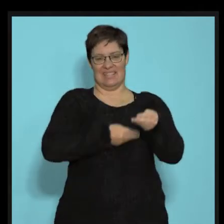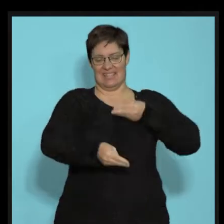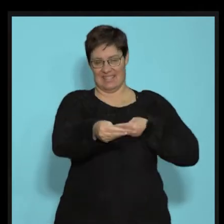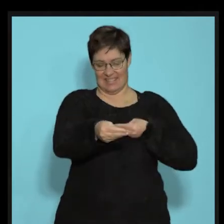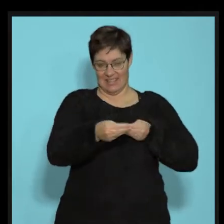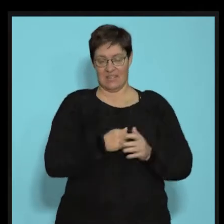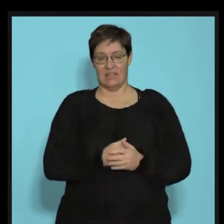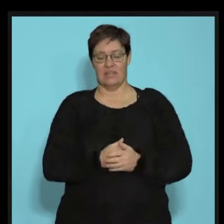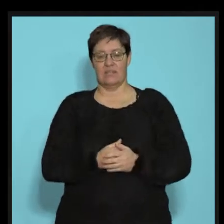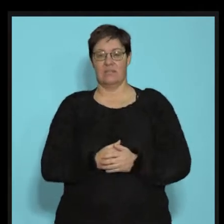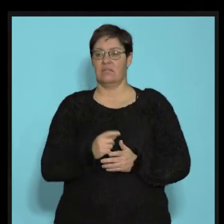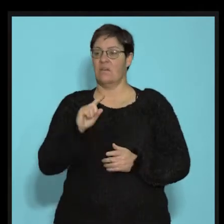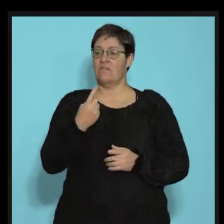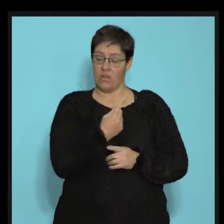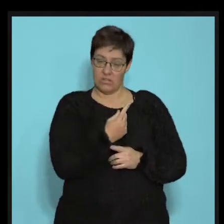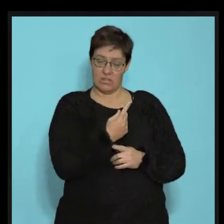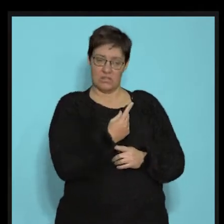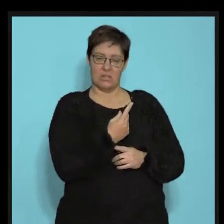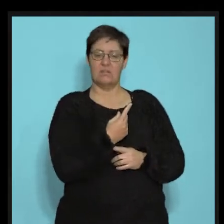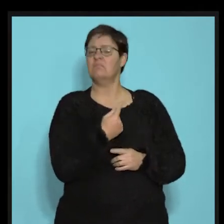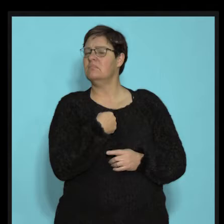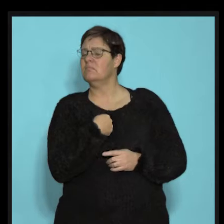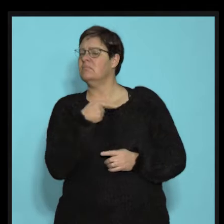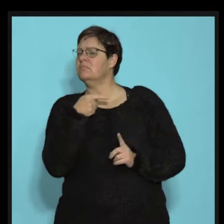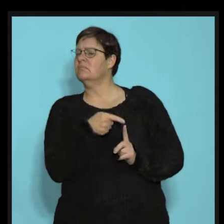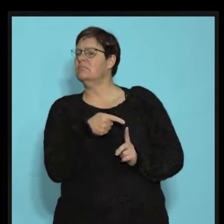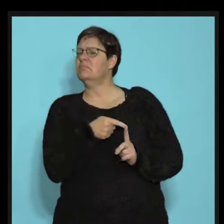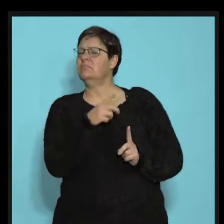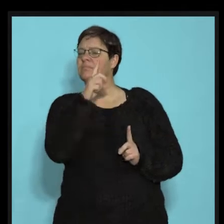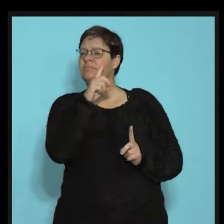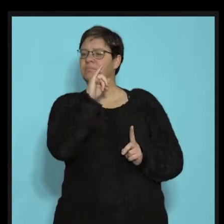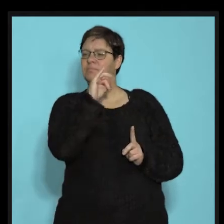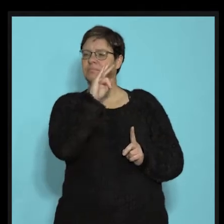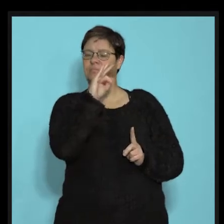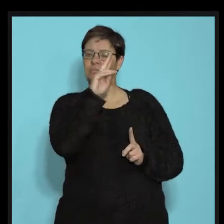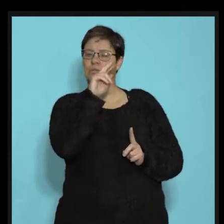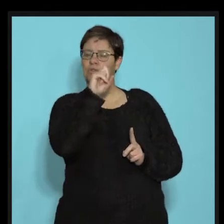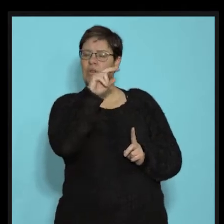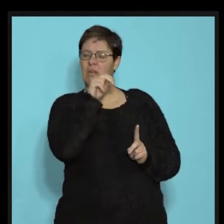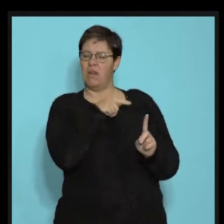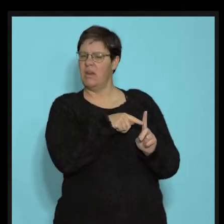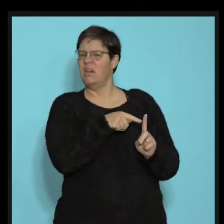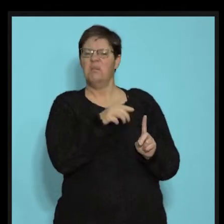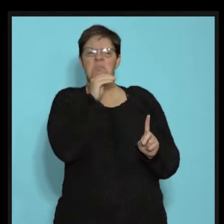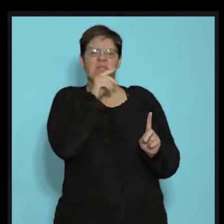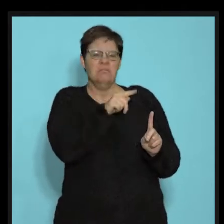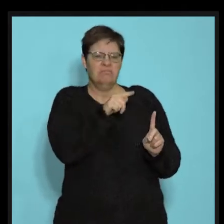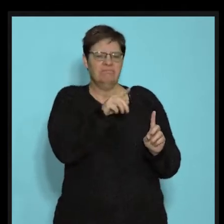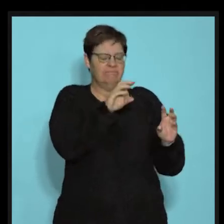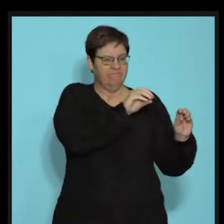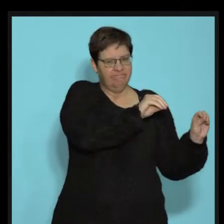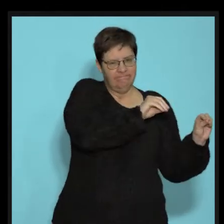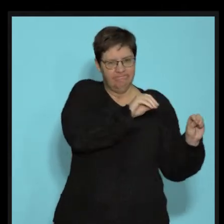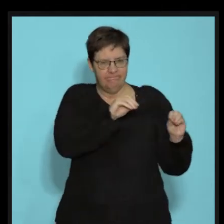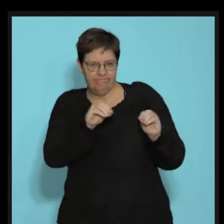exchange. First of all, it's the diffusion. And what do we know about diffusion? Very important. It's when things